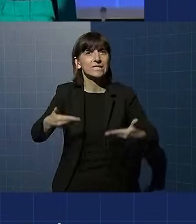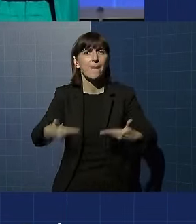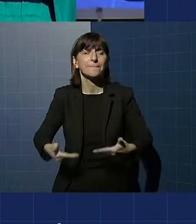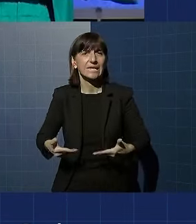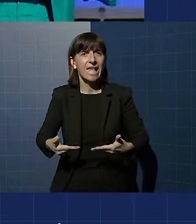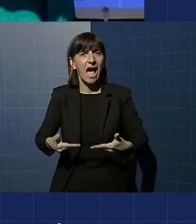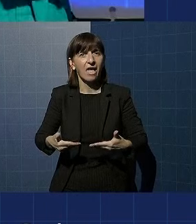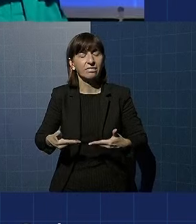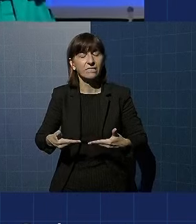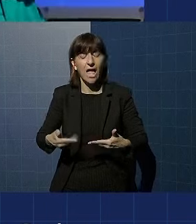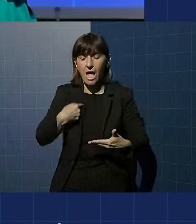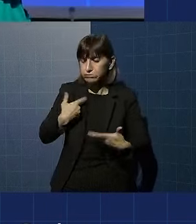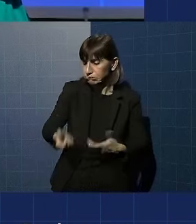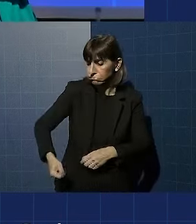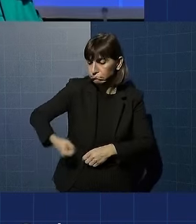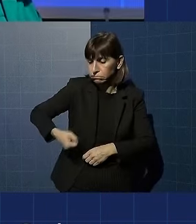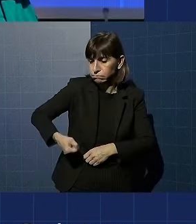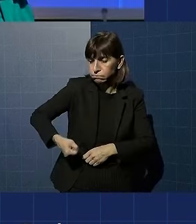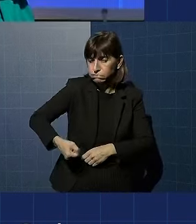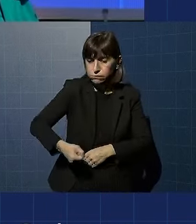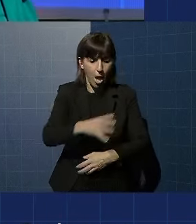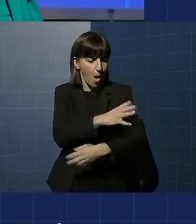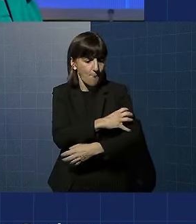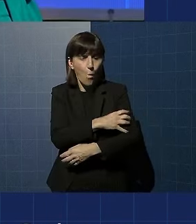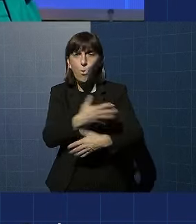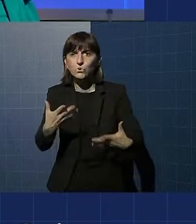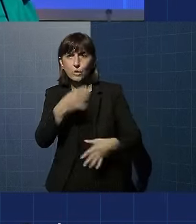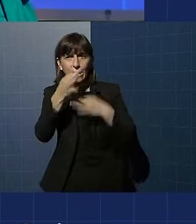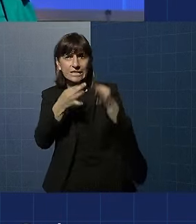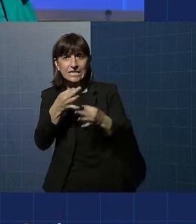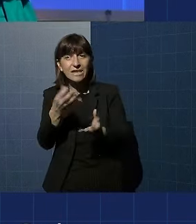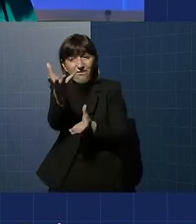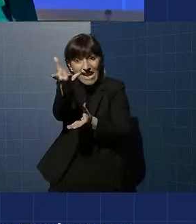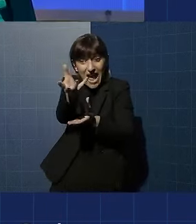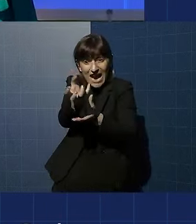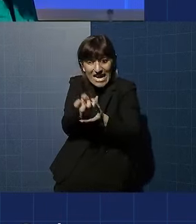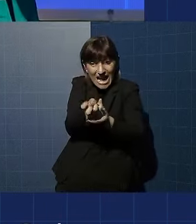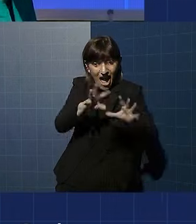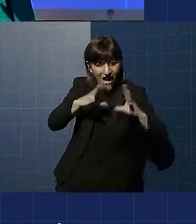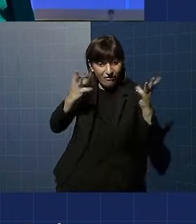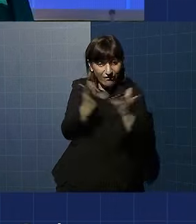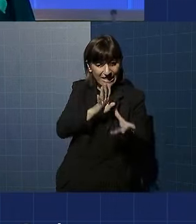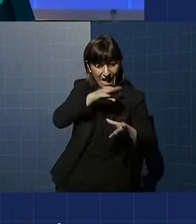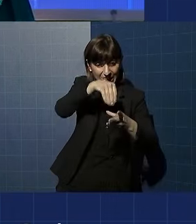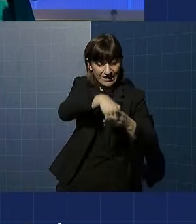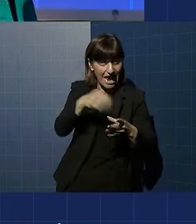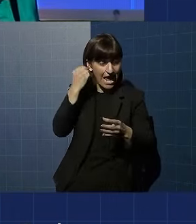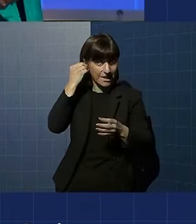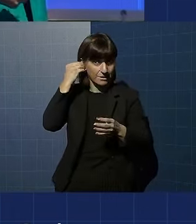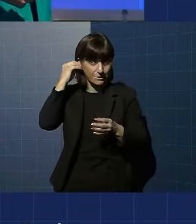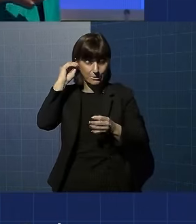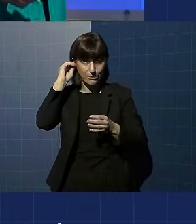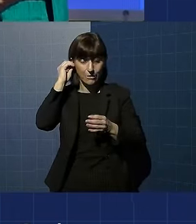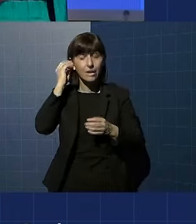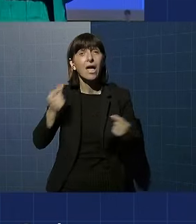If there is no gravity, my muscles will not be triggered. So basically they will lose they will lose their strength, they will lose their function.